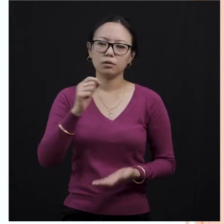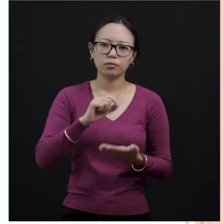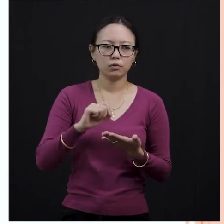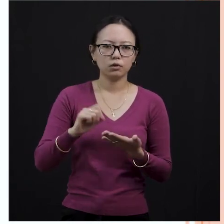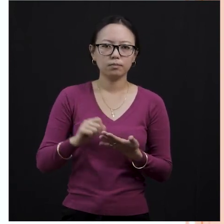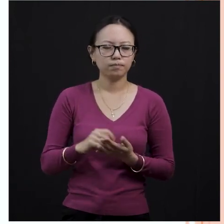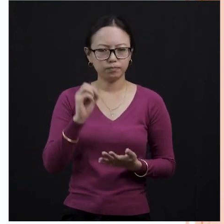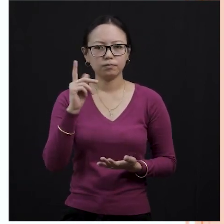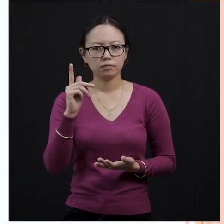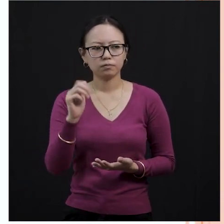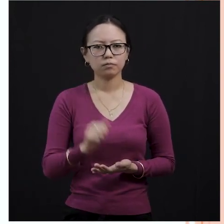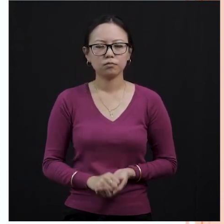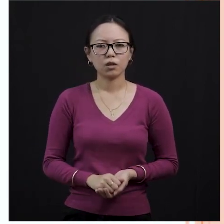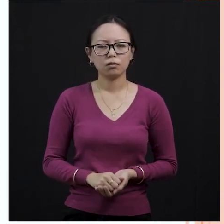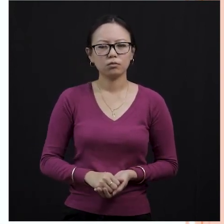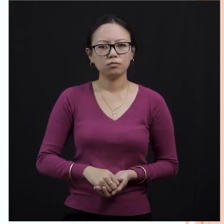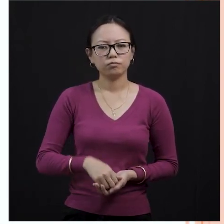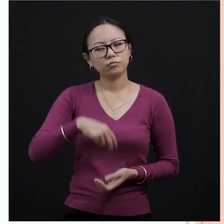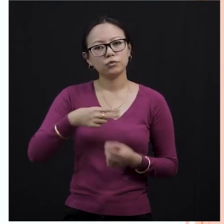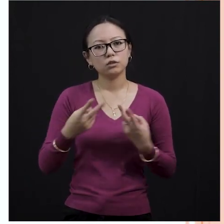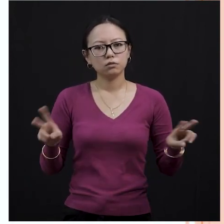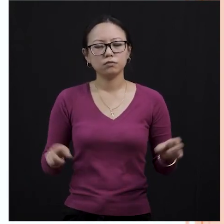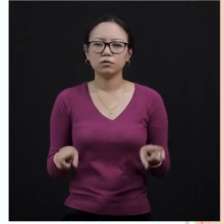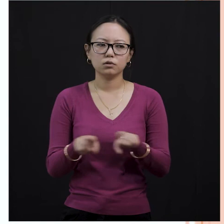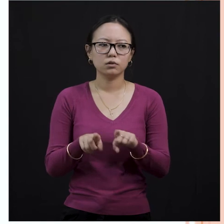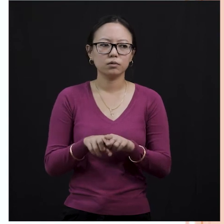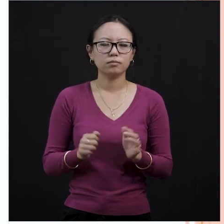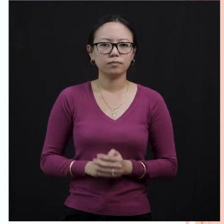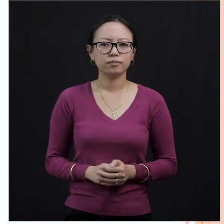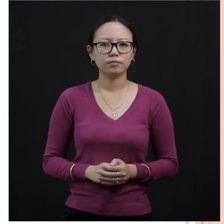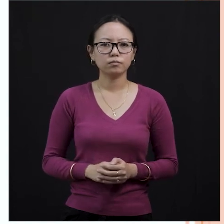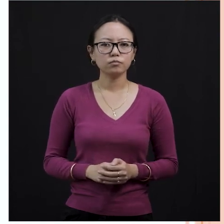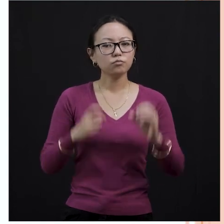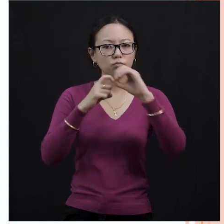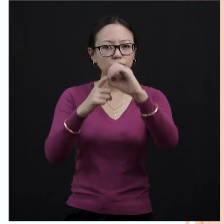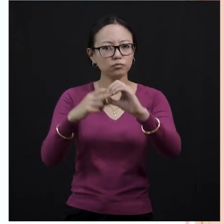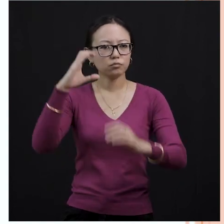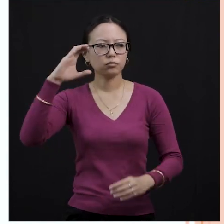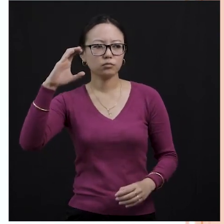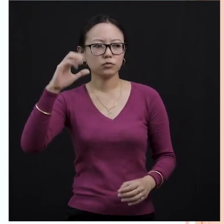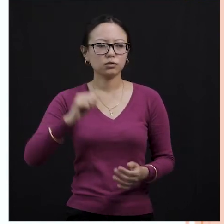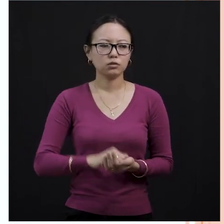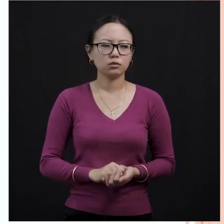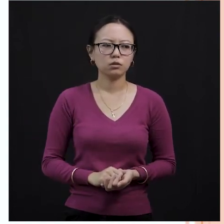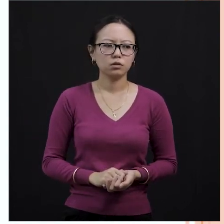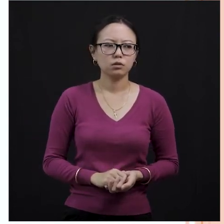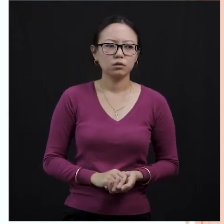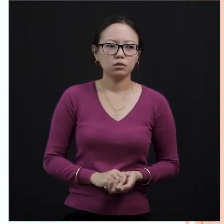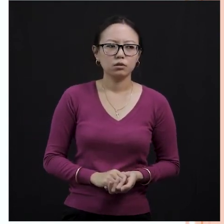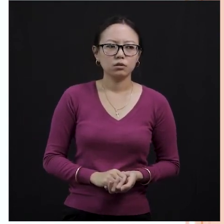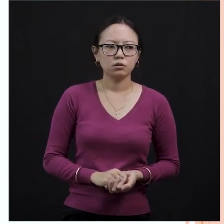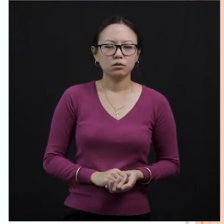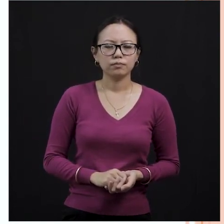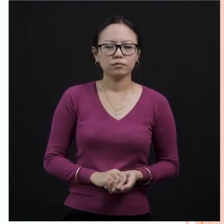another example. Here, they are asking us to write the numeral. For